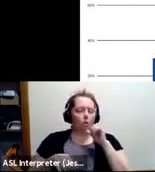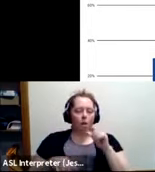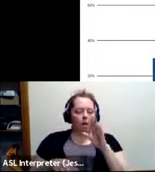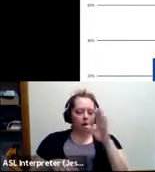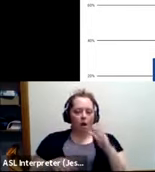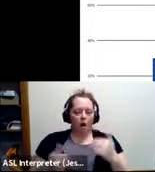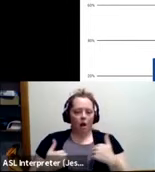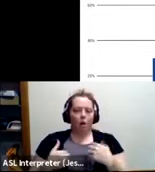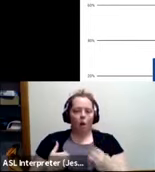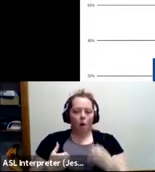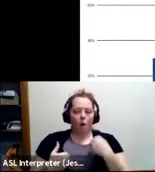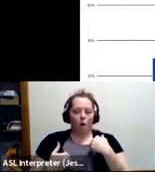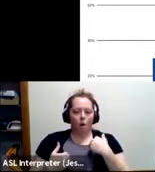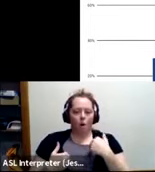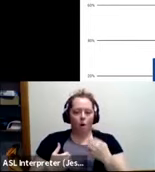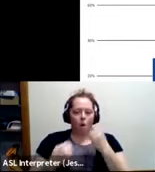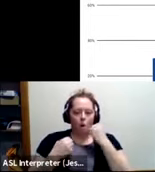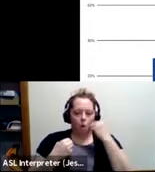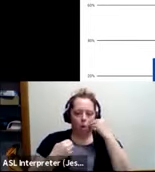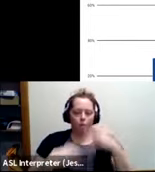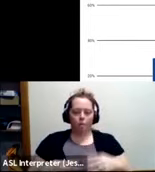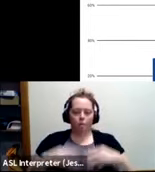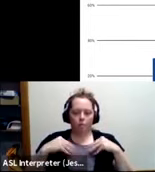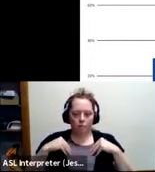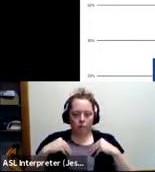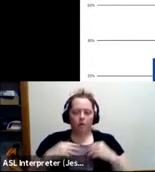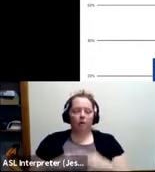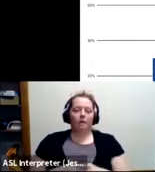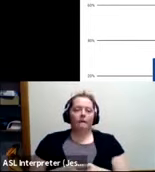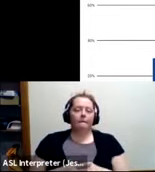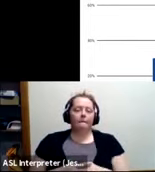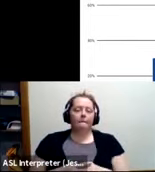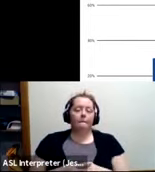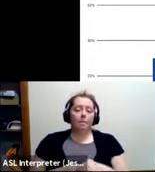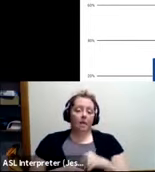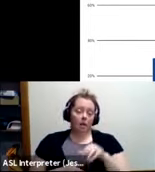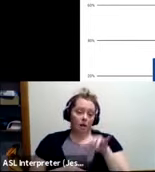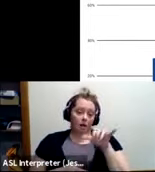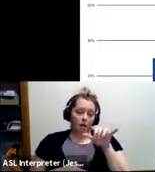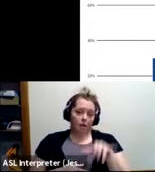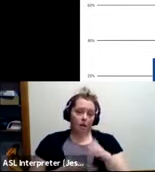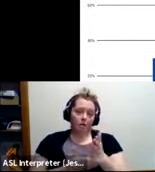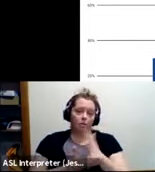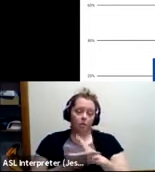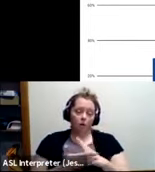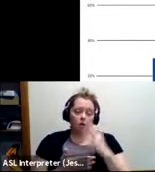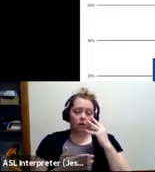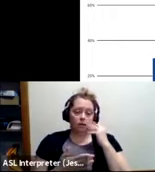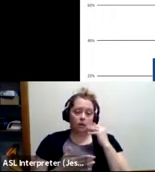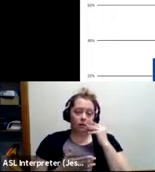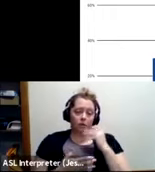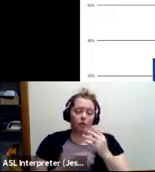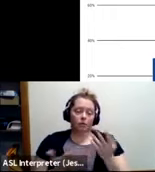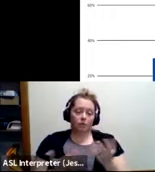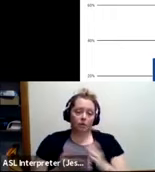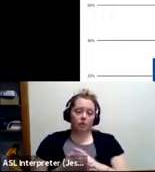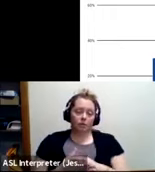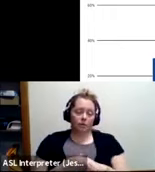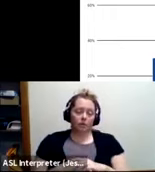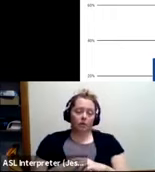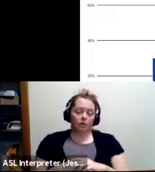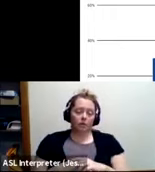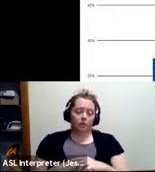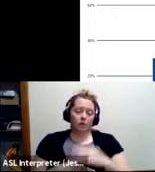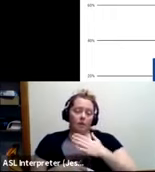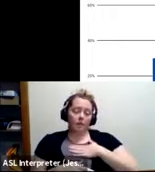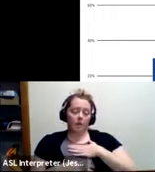With that, bringing more lived experience into the equation. As a young person, I was pushed